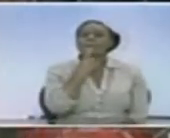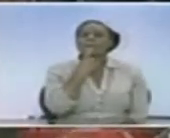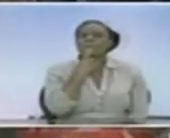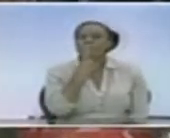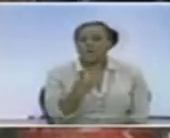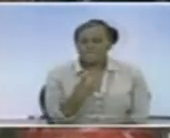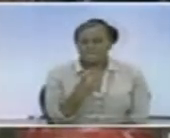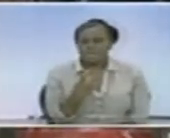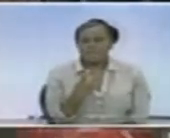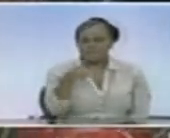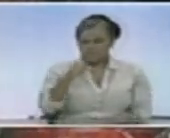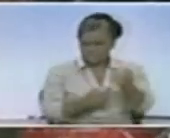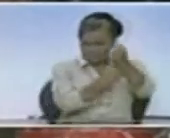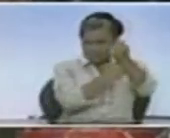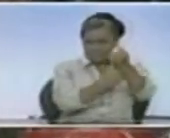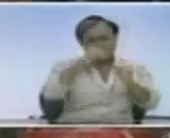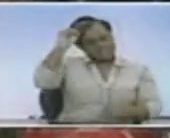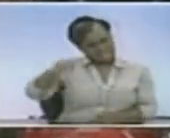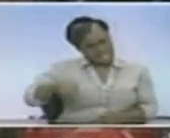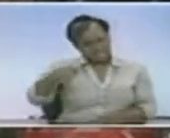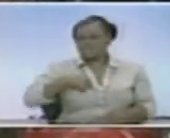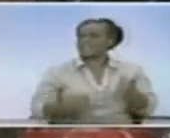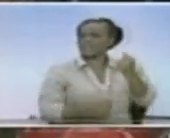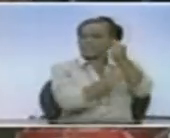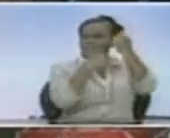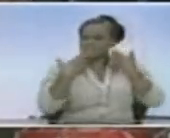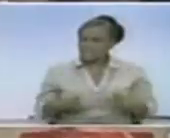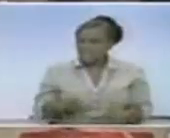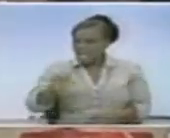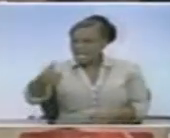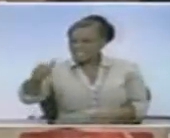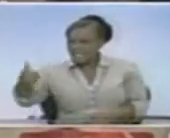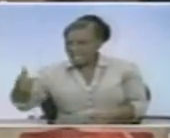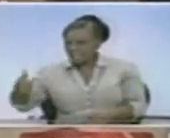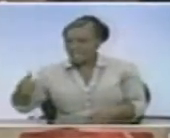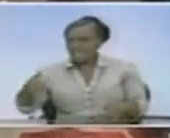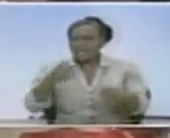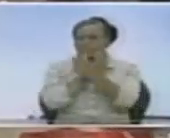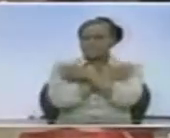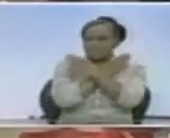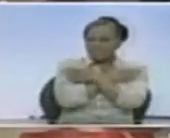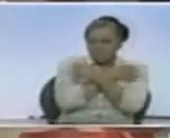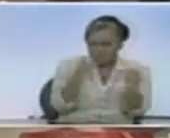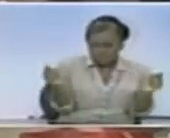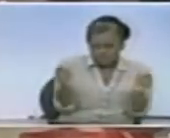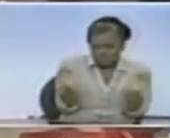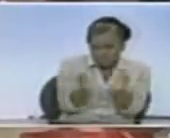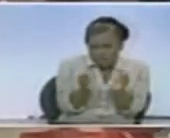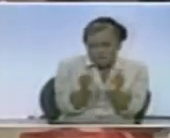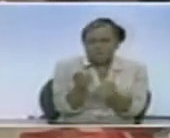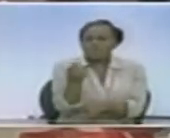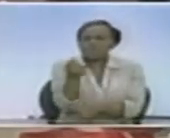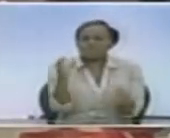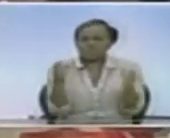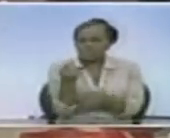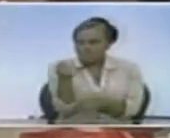Daniel Arap Moi. And you supported him? Yes, fully. But the other clique, the kitchen cabinet. They